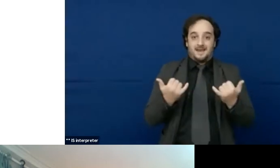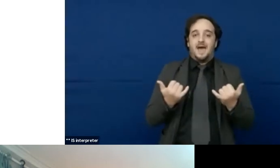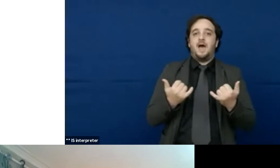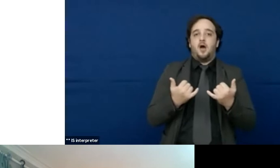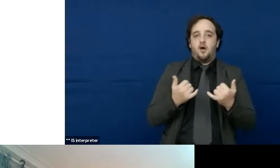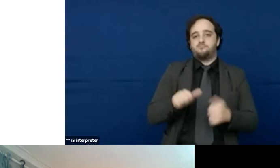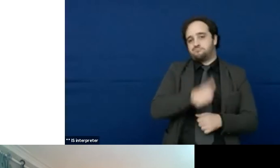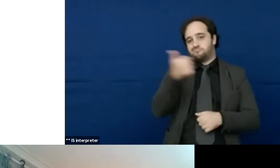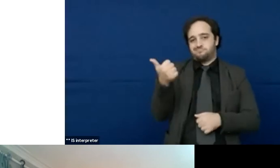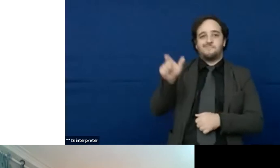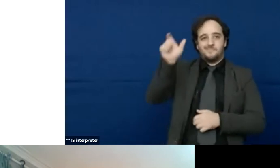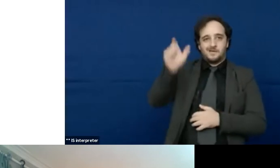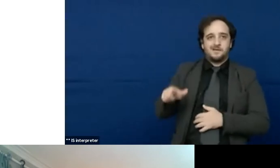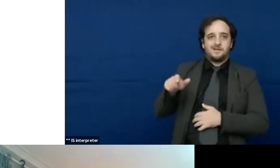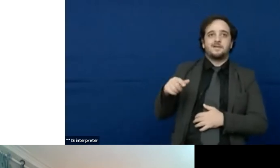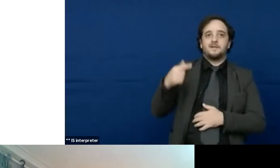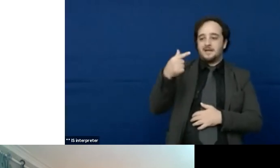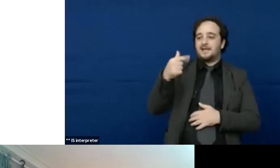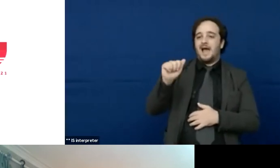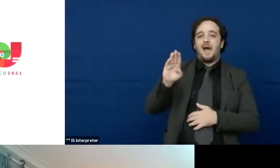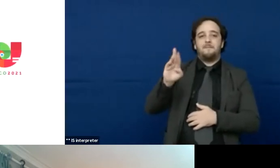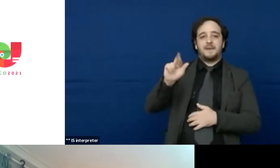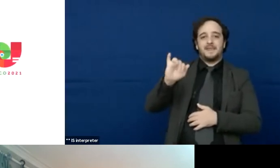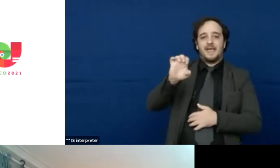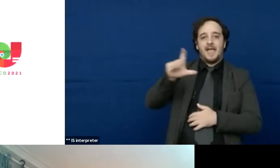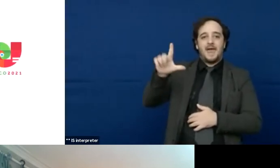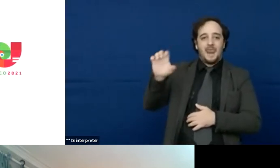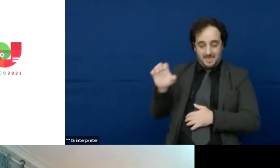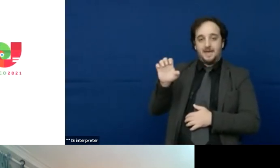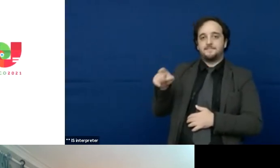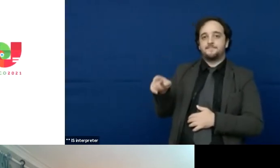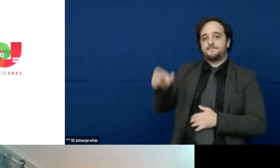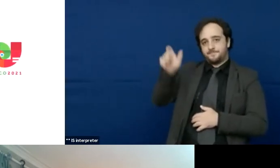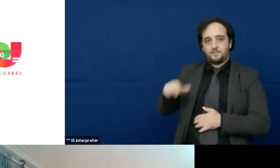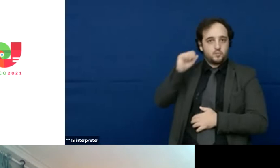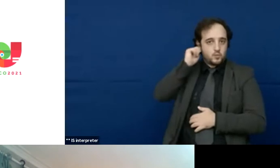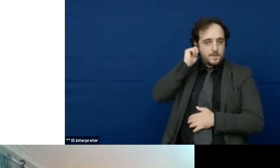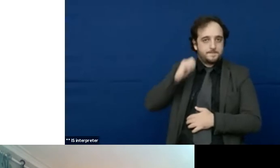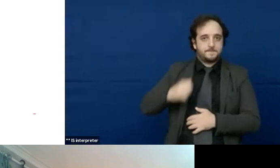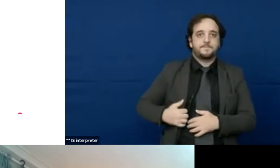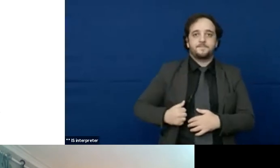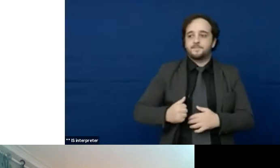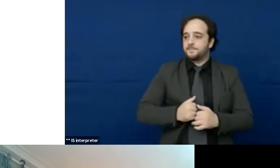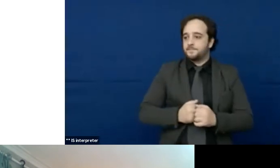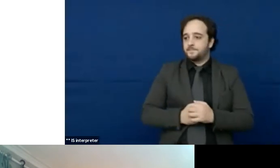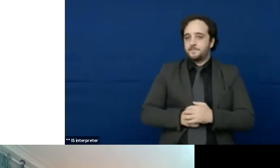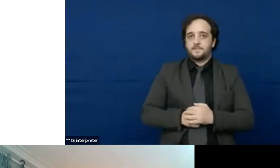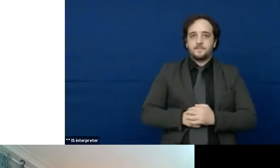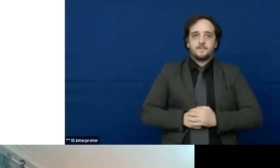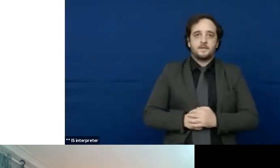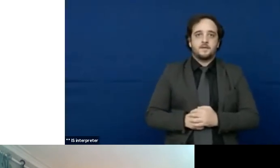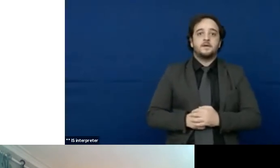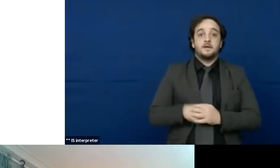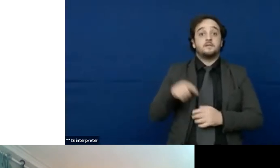UN Women staff. And thanks to her diligence, excellent technical skills,